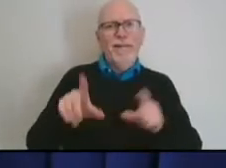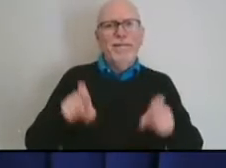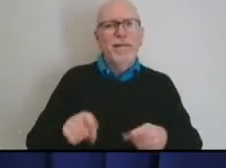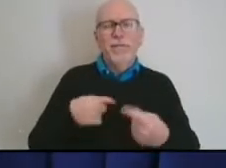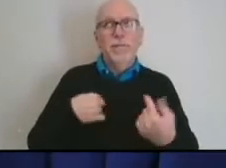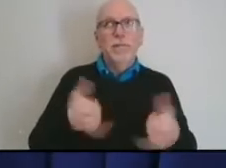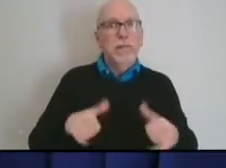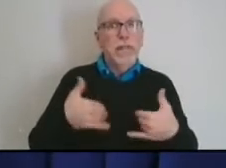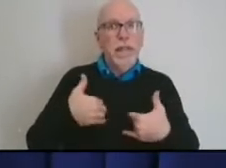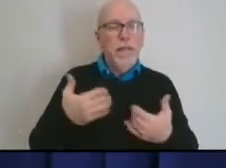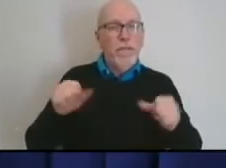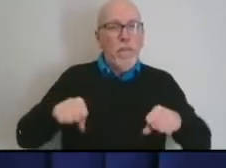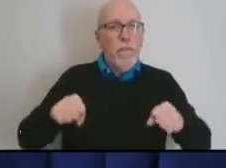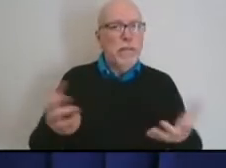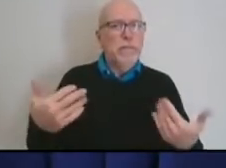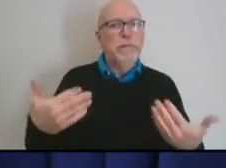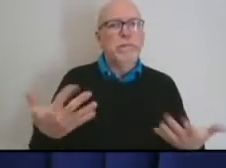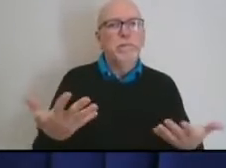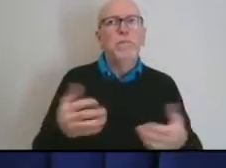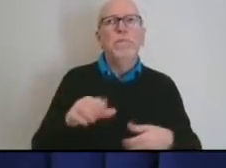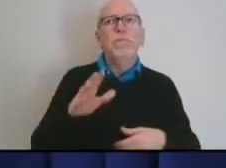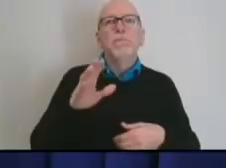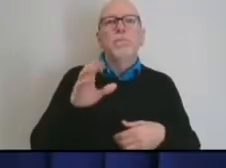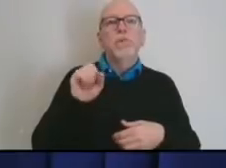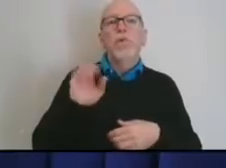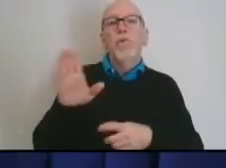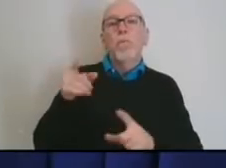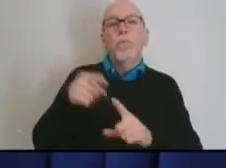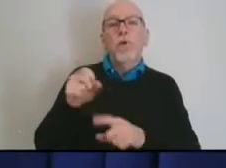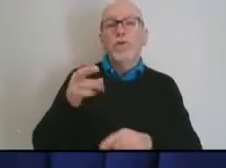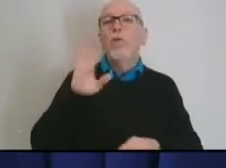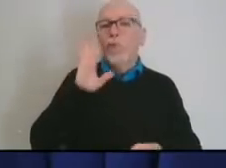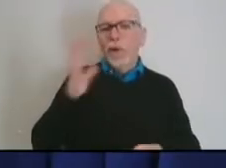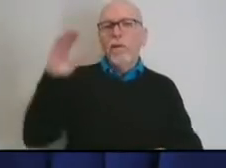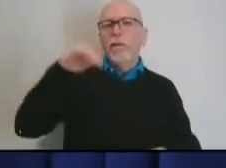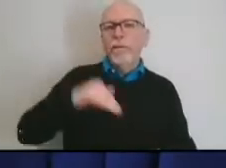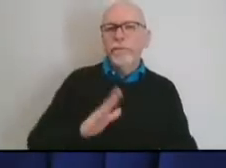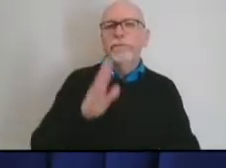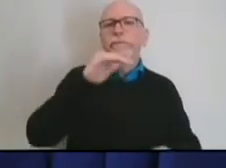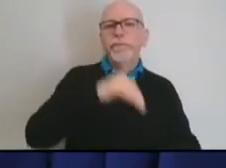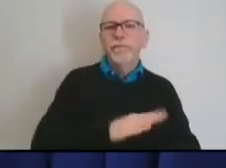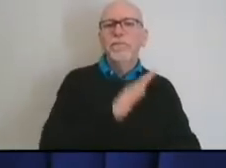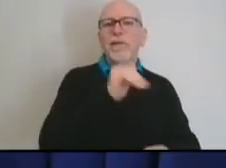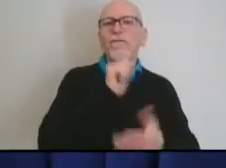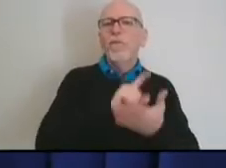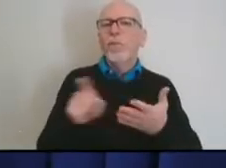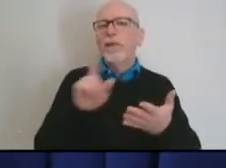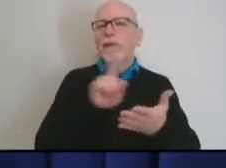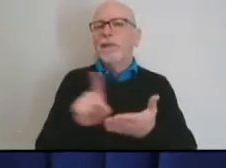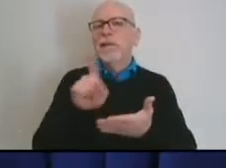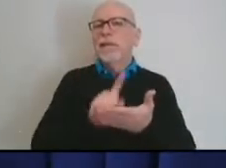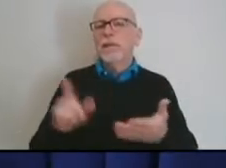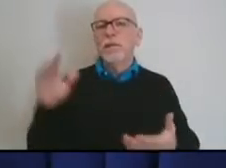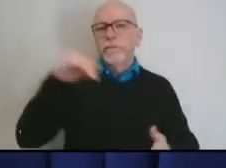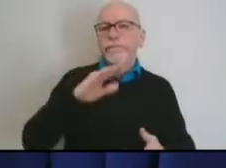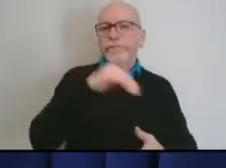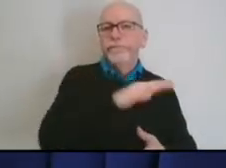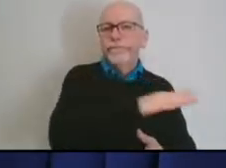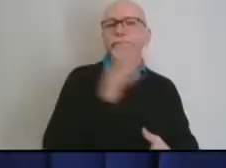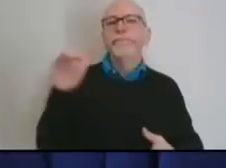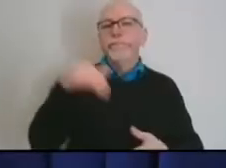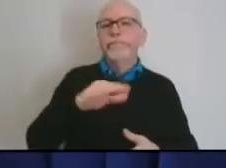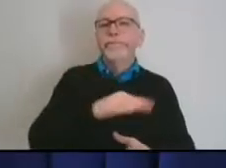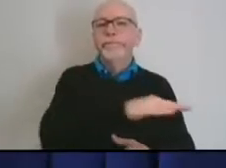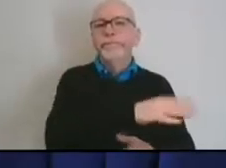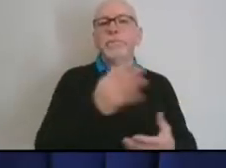And so yes, it will, to your point, Sherry, it does kind of ebb and flow through the week, quite frankly. And